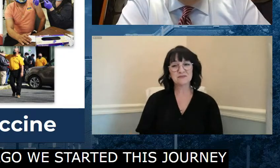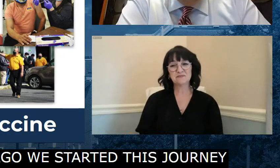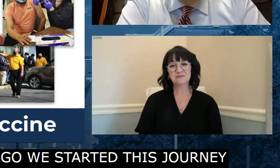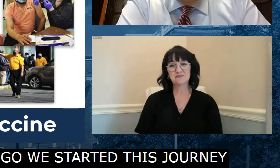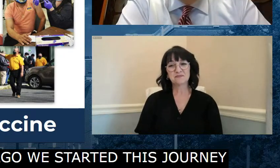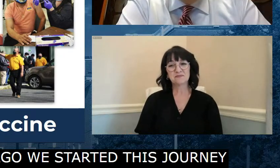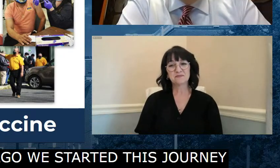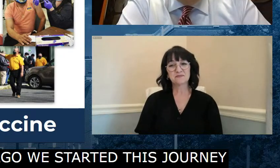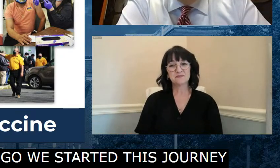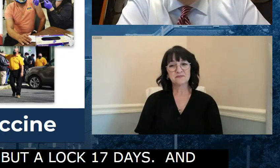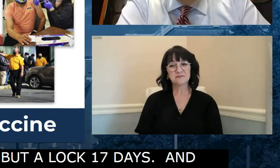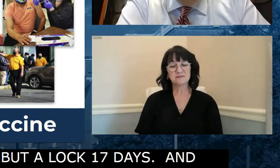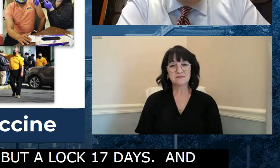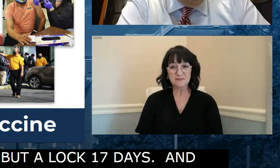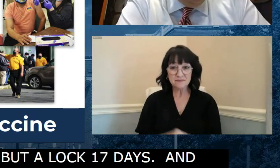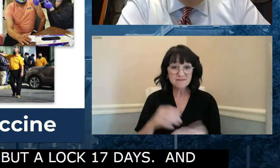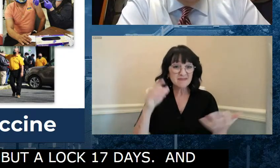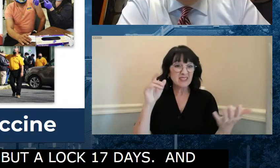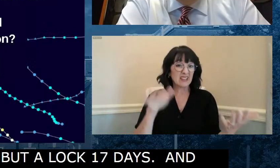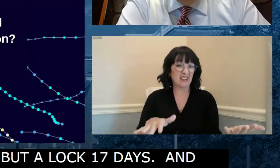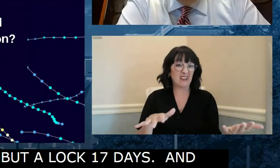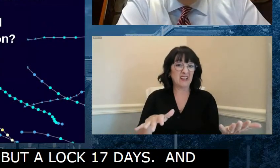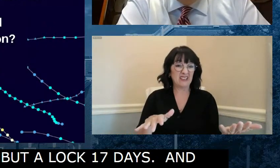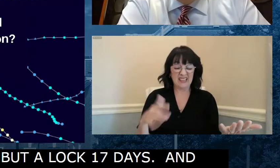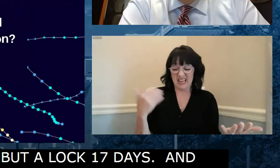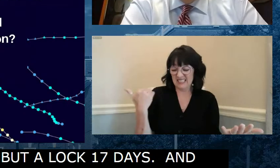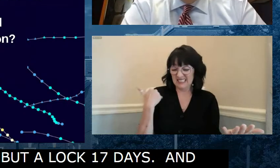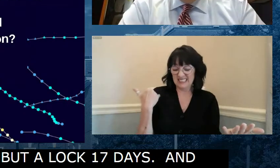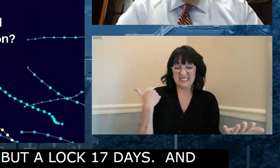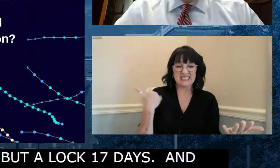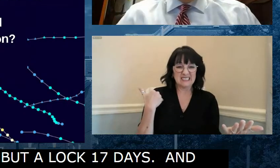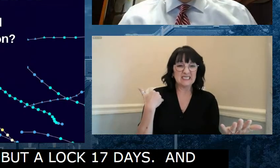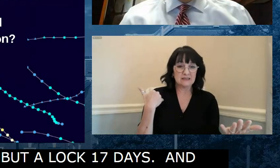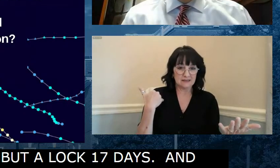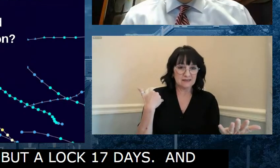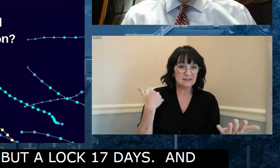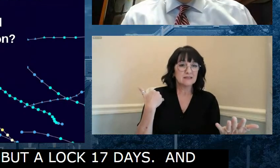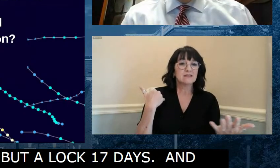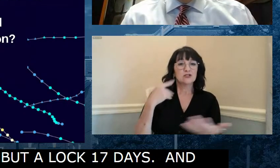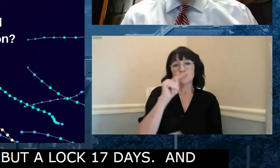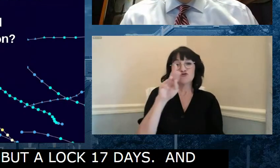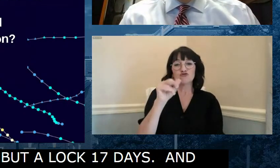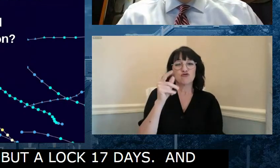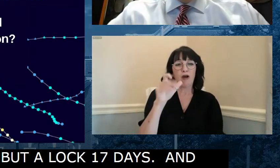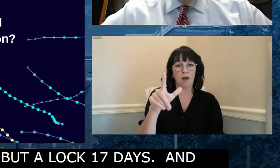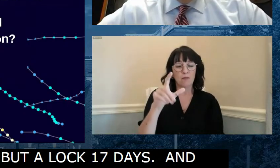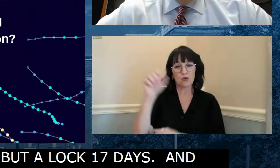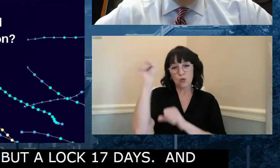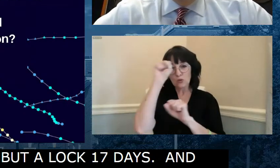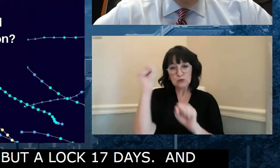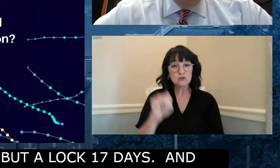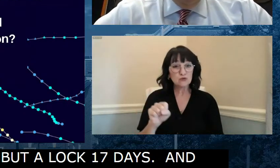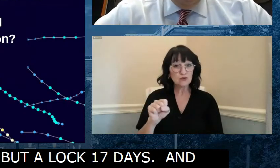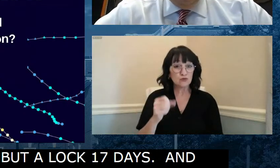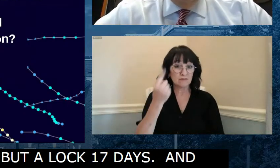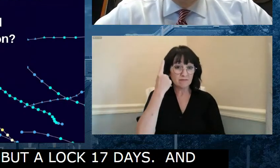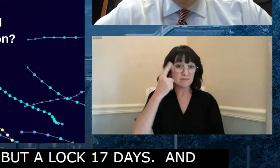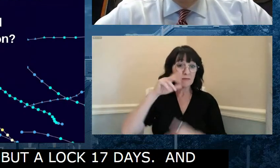talk a week after a tropical storm without talking about a little bit about hurricane season. Starts in June, goes through the end of